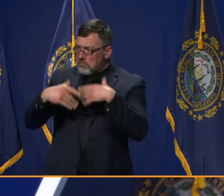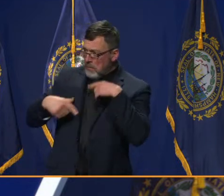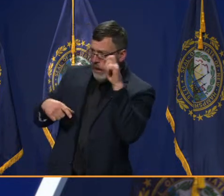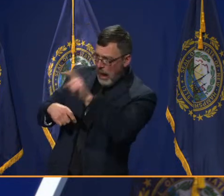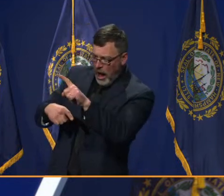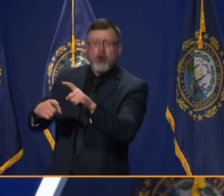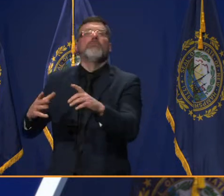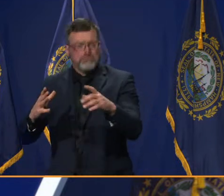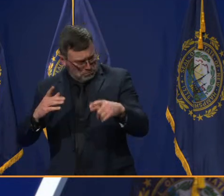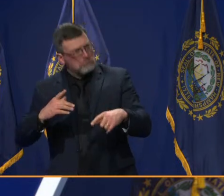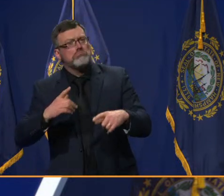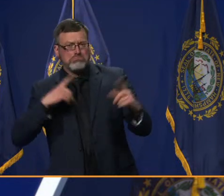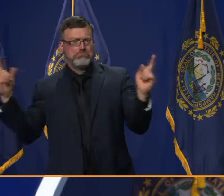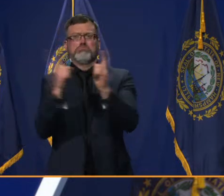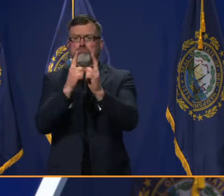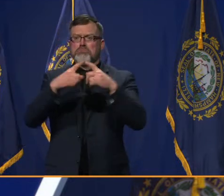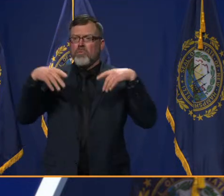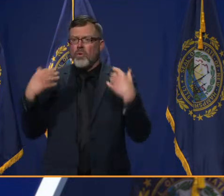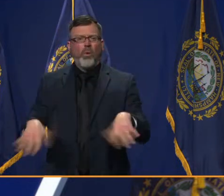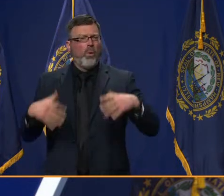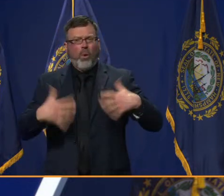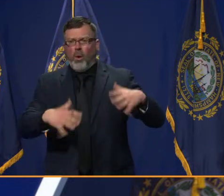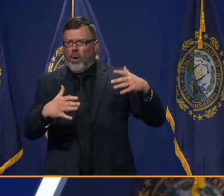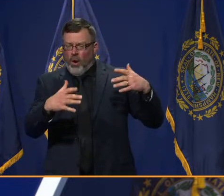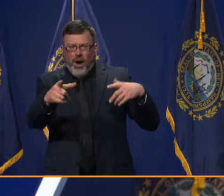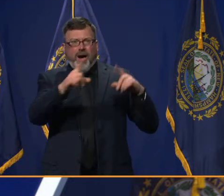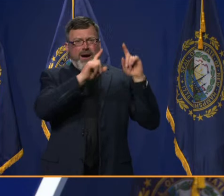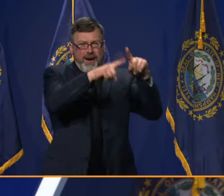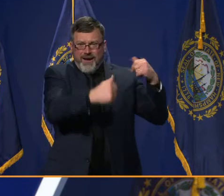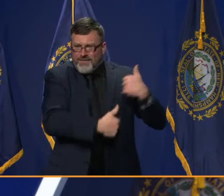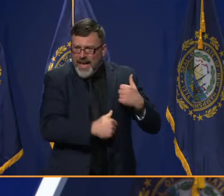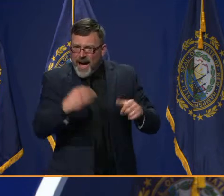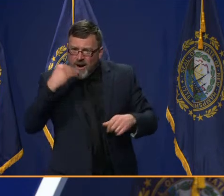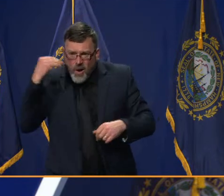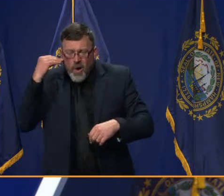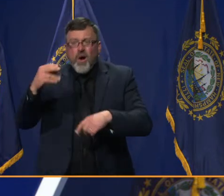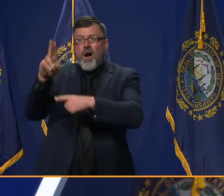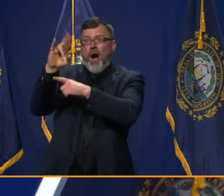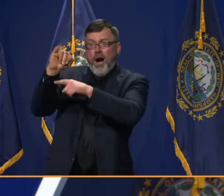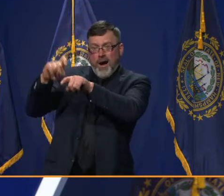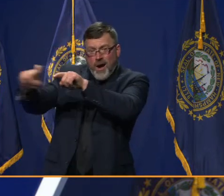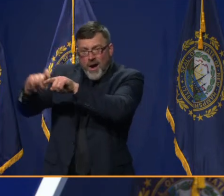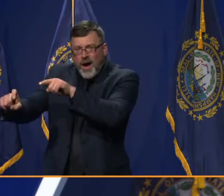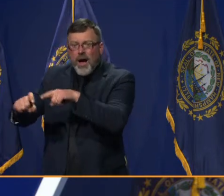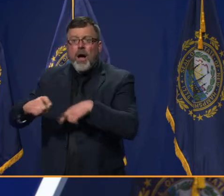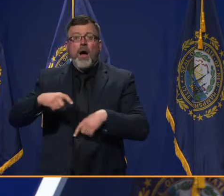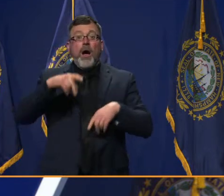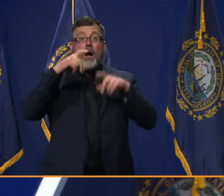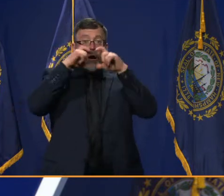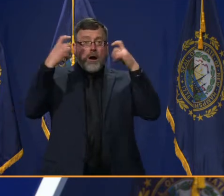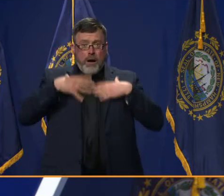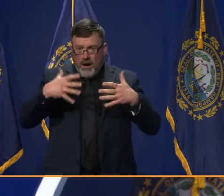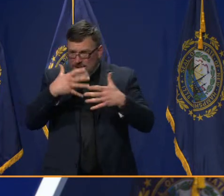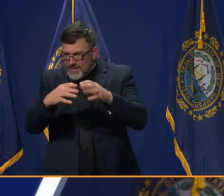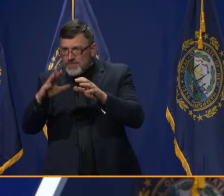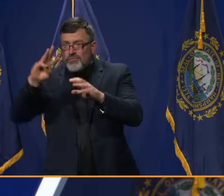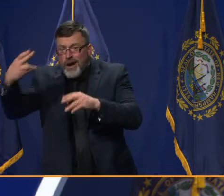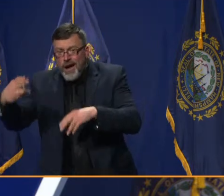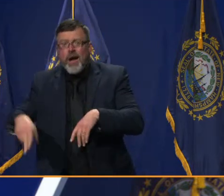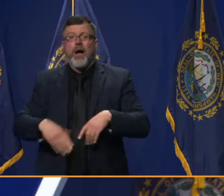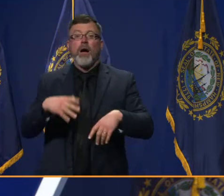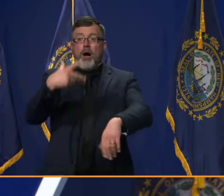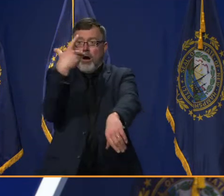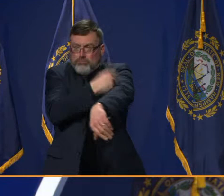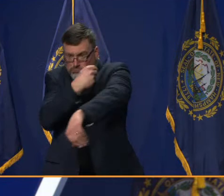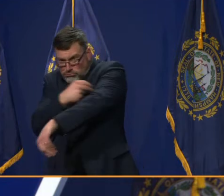food bank, to the Veterans Home, unemployment hotline, PPE warehouse, our testing facilities, and now our vaccination clinics. No